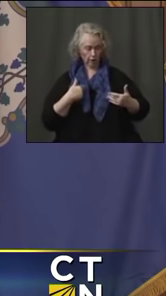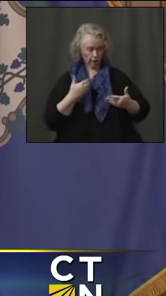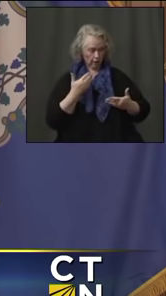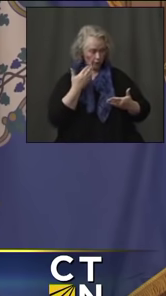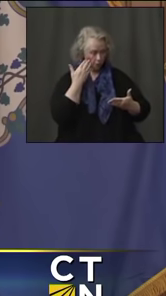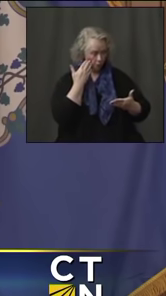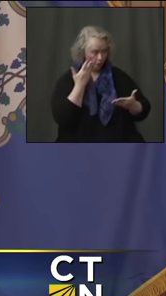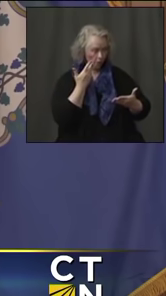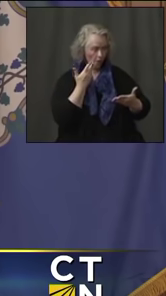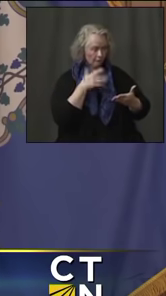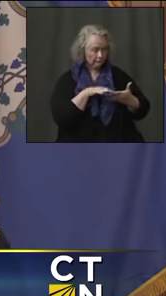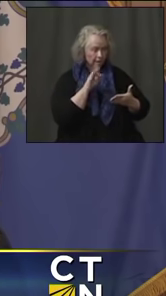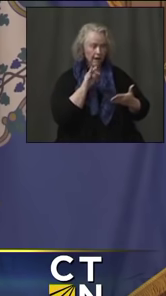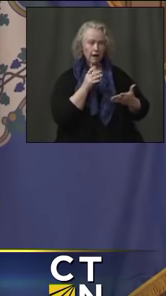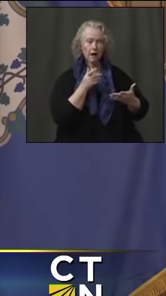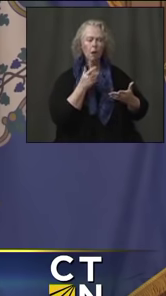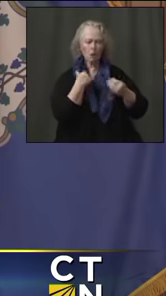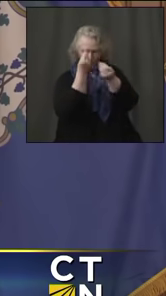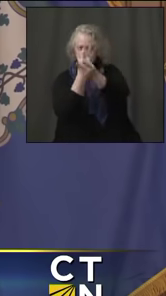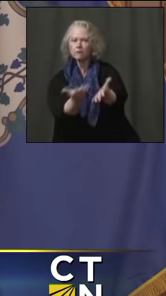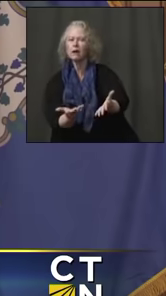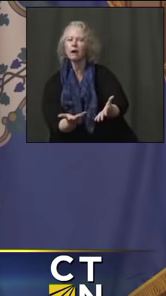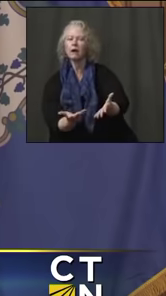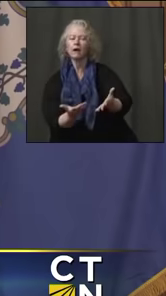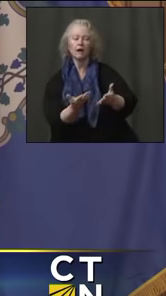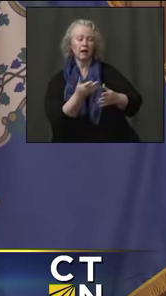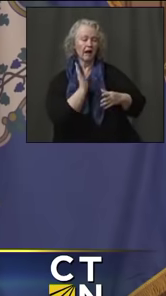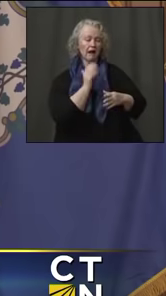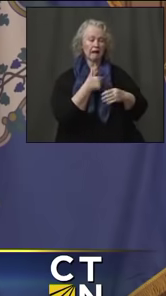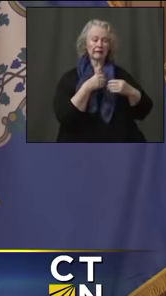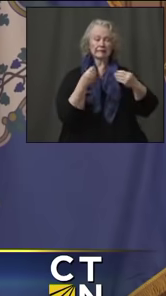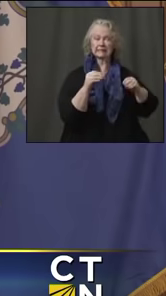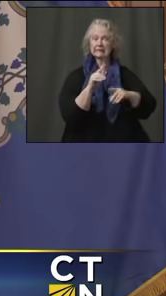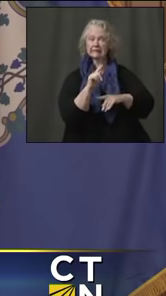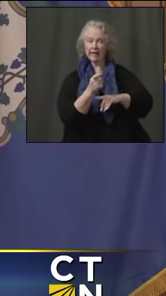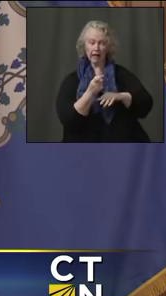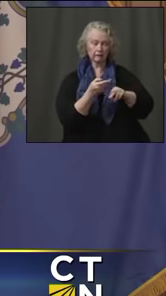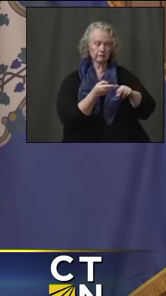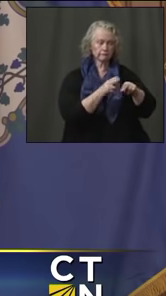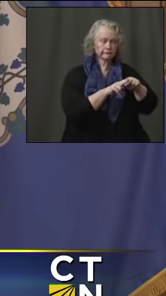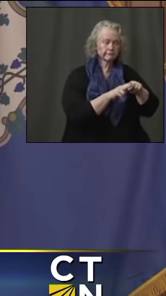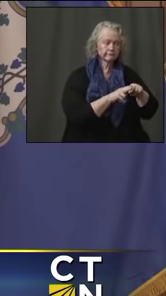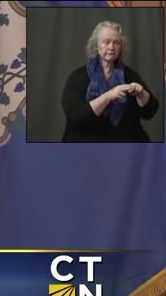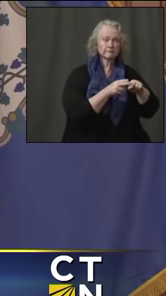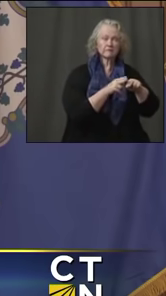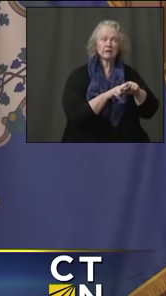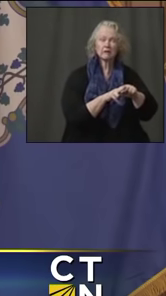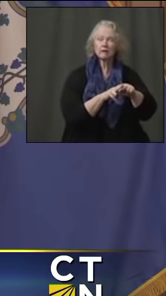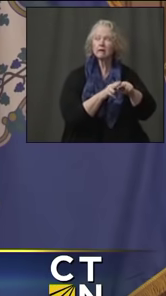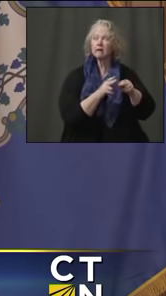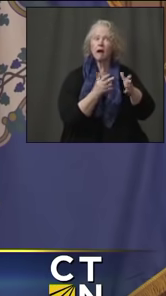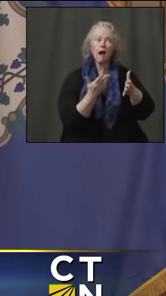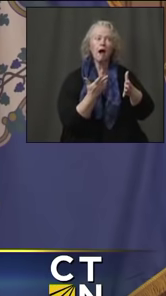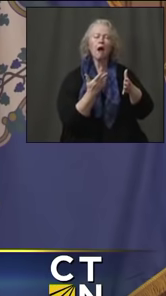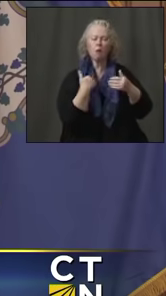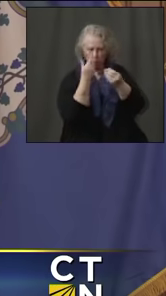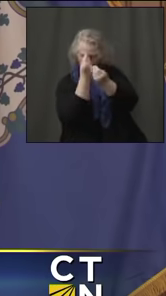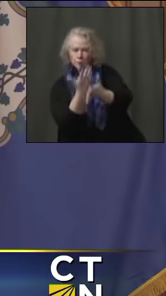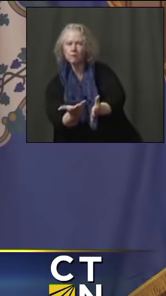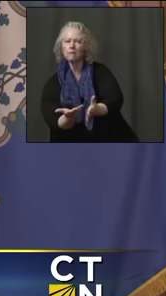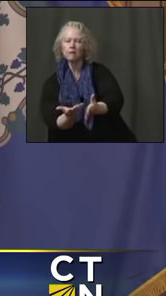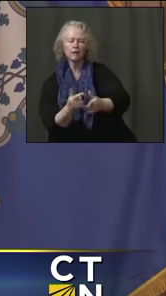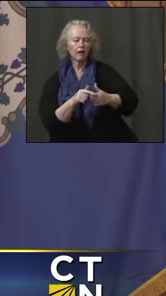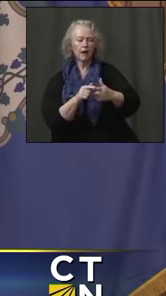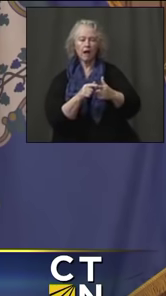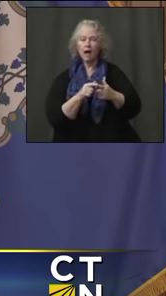fast sales tax revenue starts picking up as we open up different pieces of Main Street economy. You'll know how fast